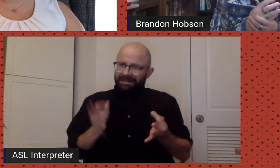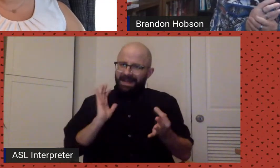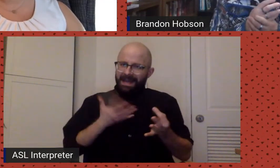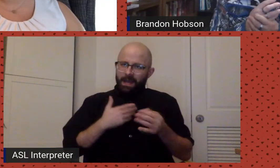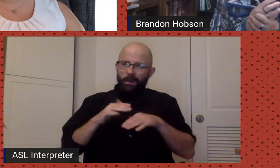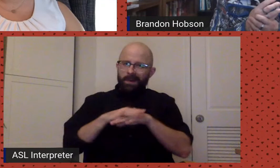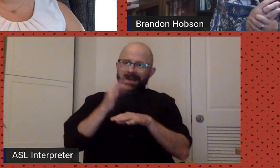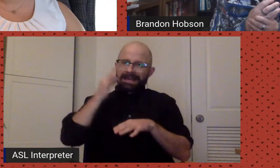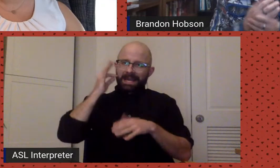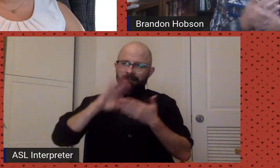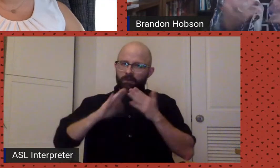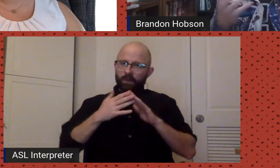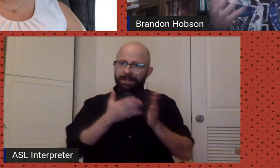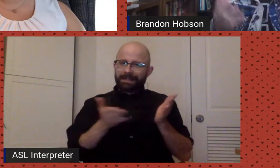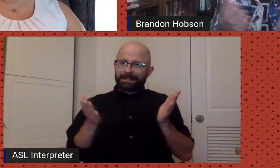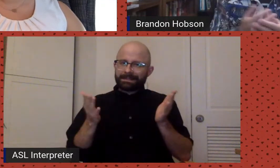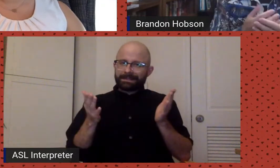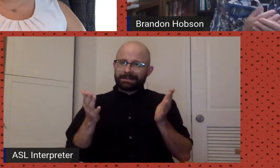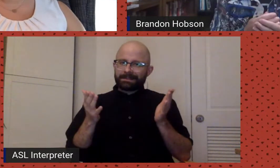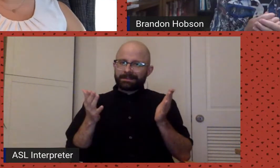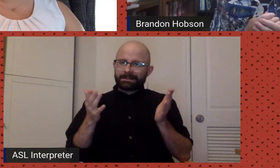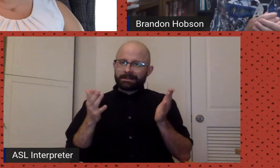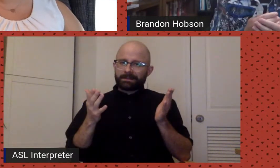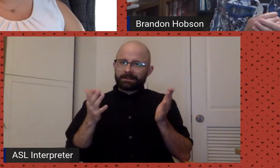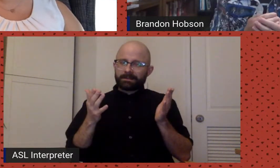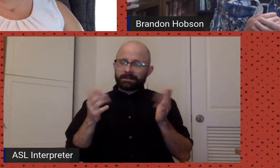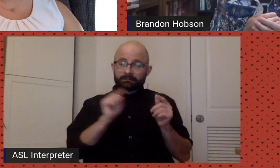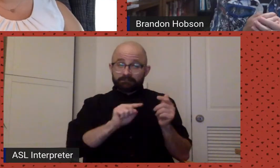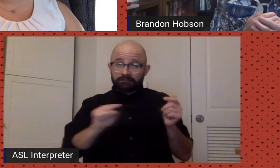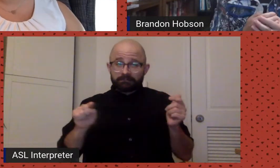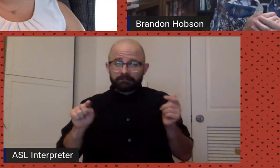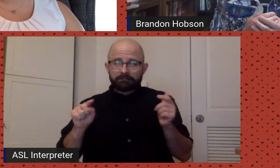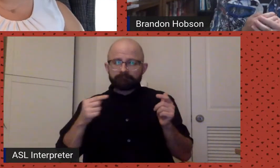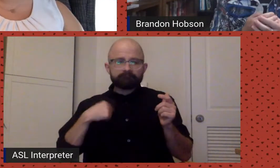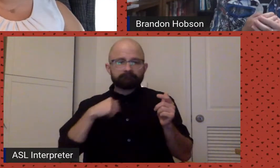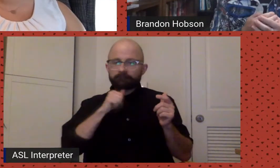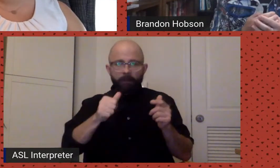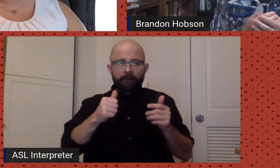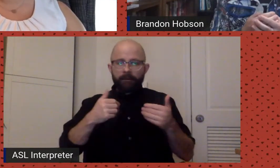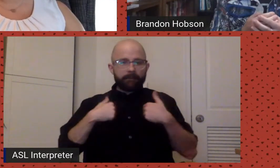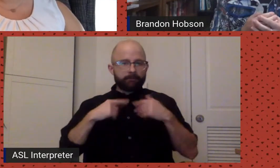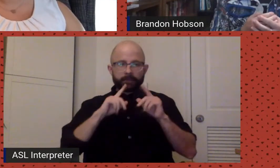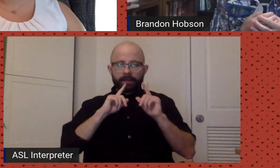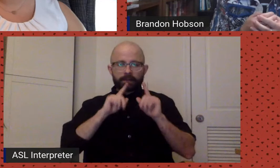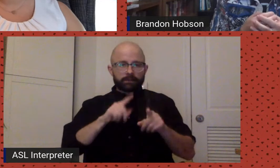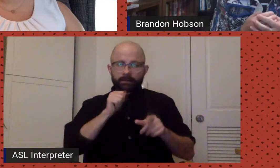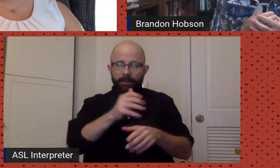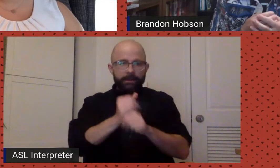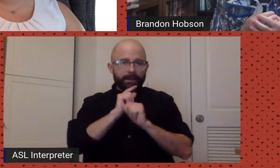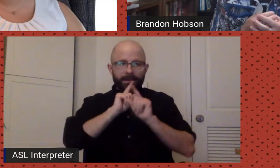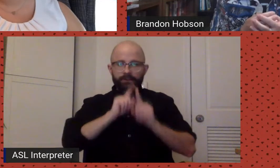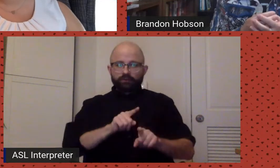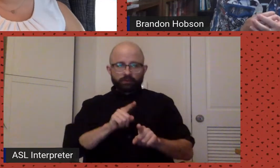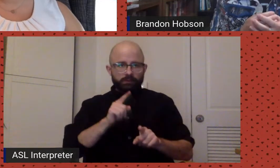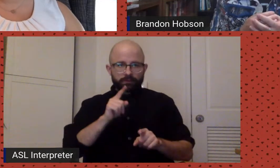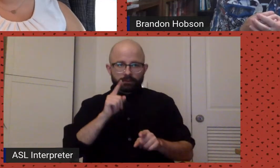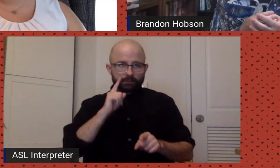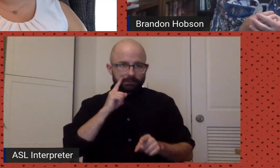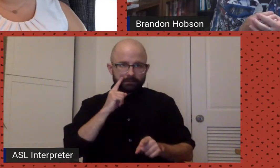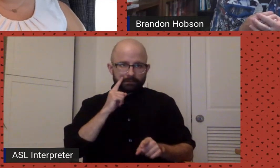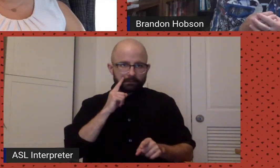It's things we're not getting answers, right? To